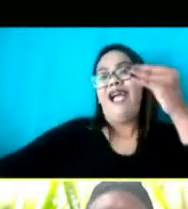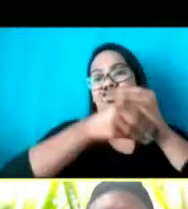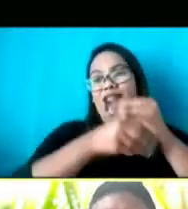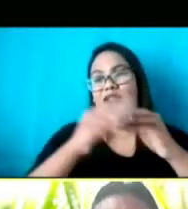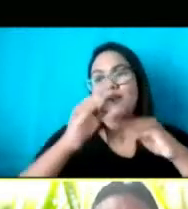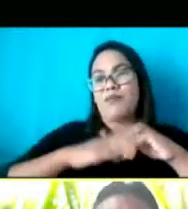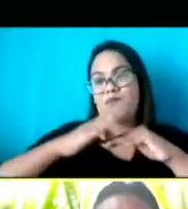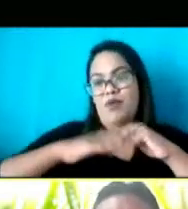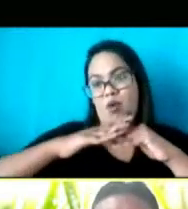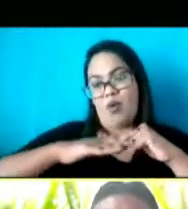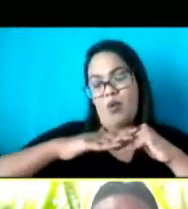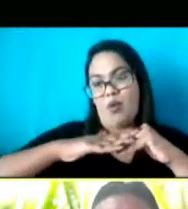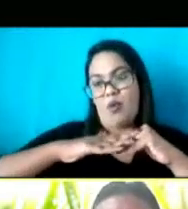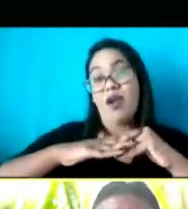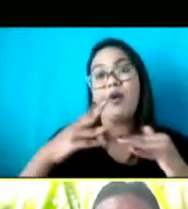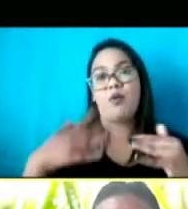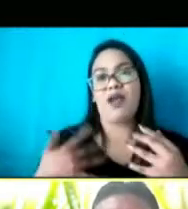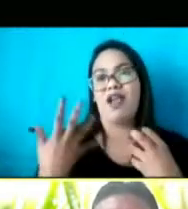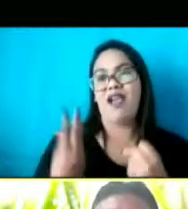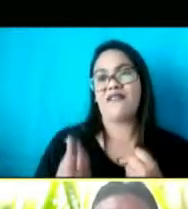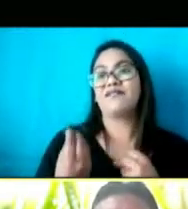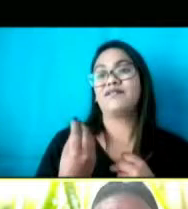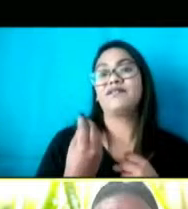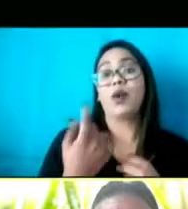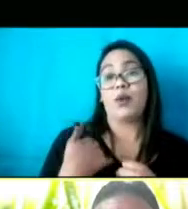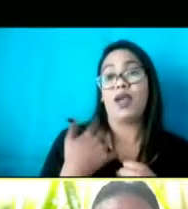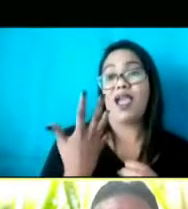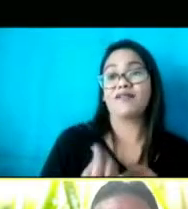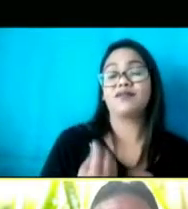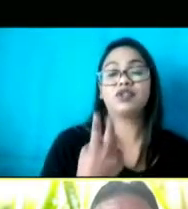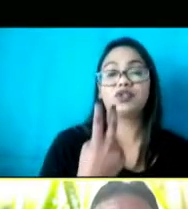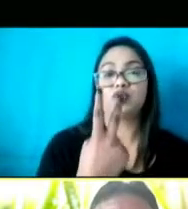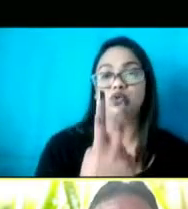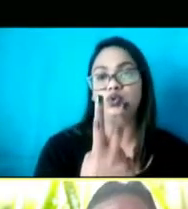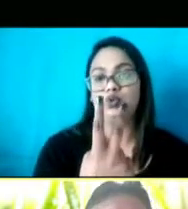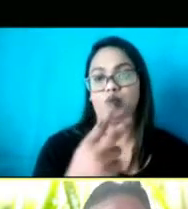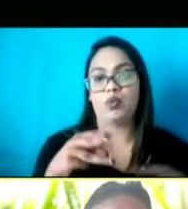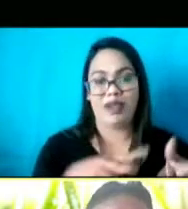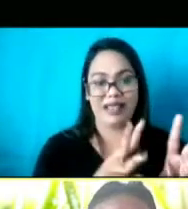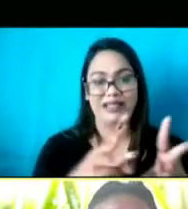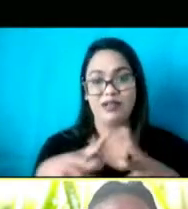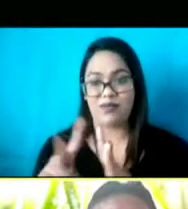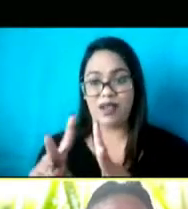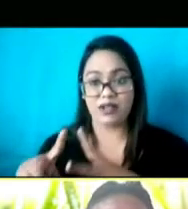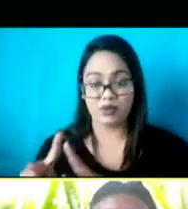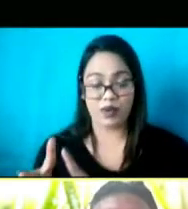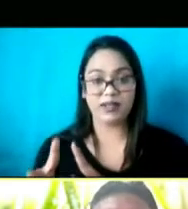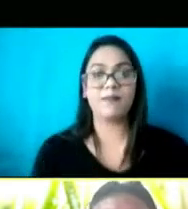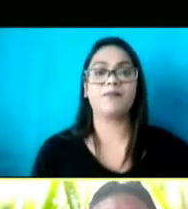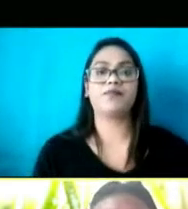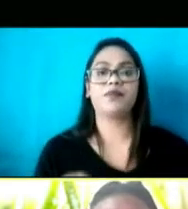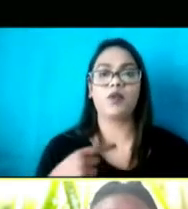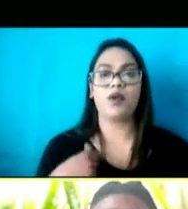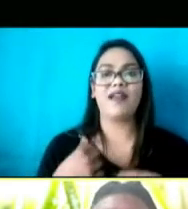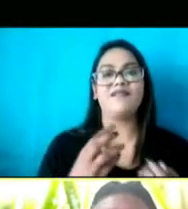excerpts from two of the publications during the course of the last 2 or 3 years. There's around